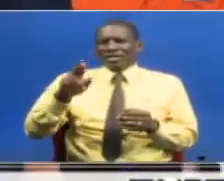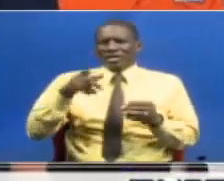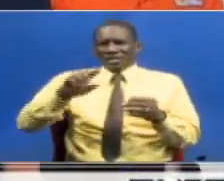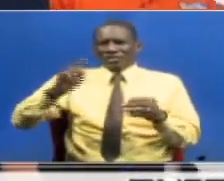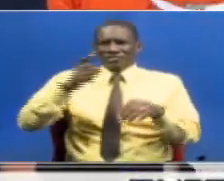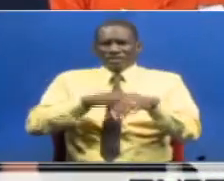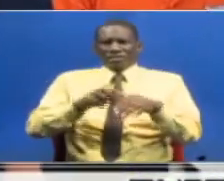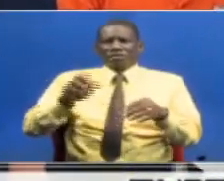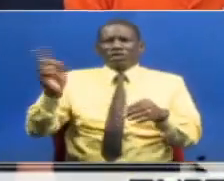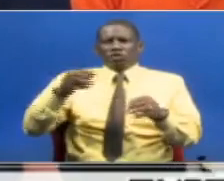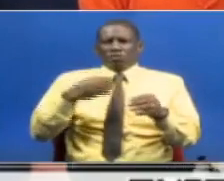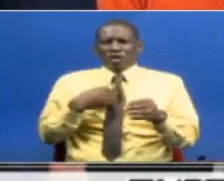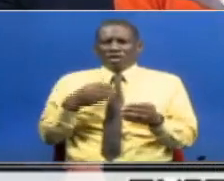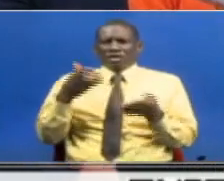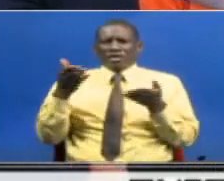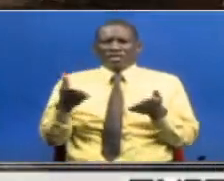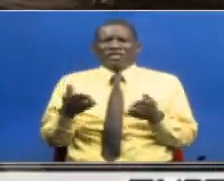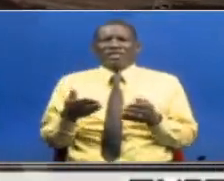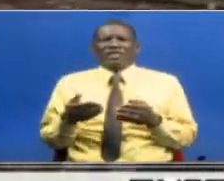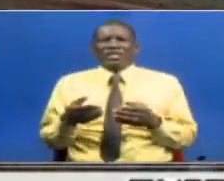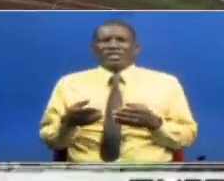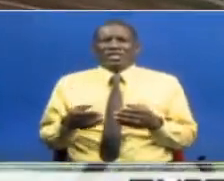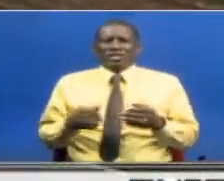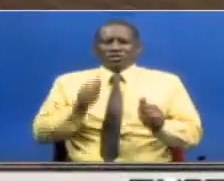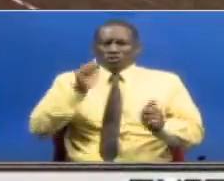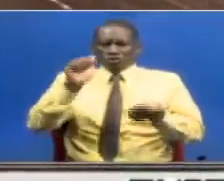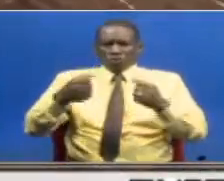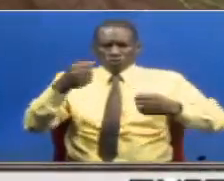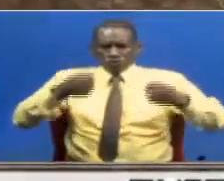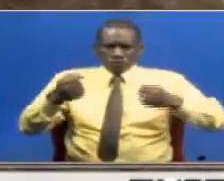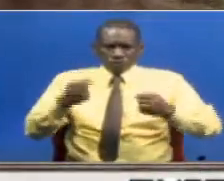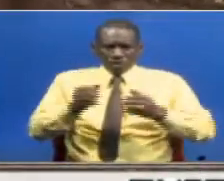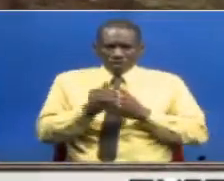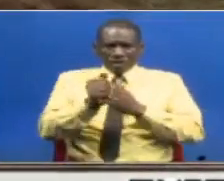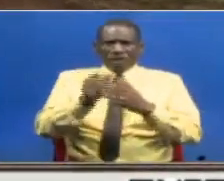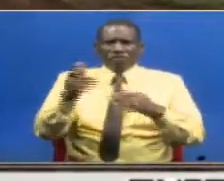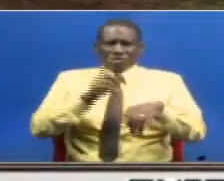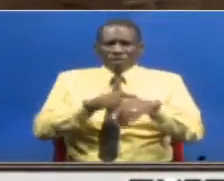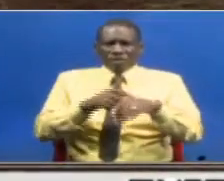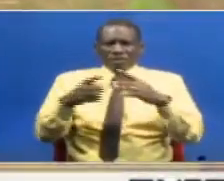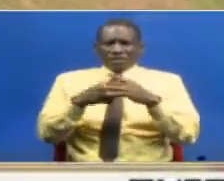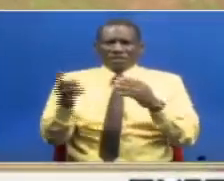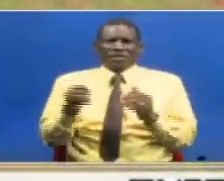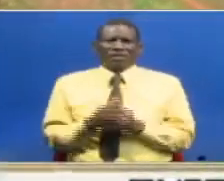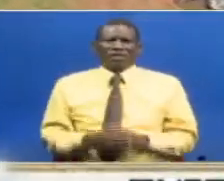Nairobi hosted an N-Rally Cross leg since its inception.